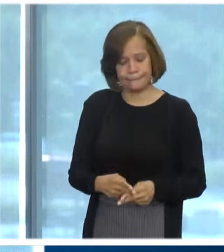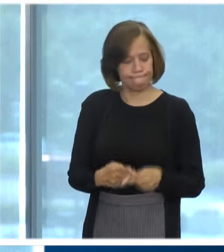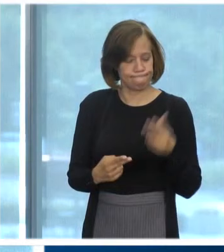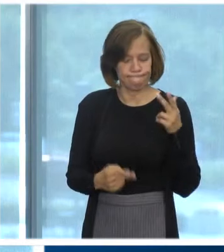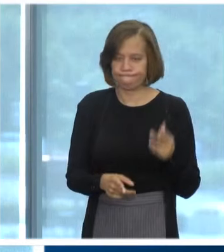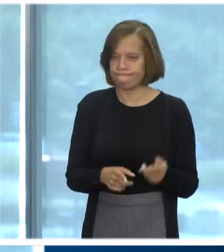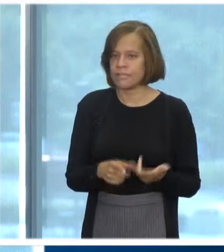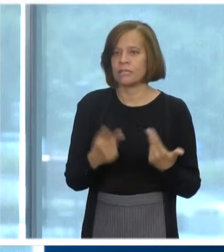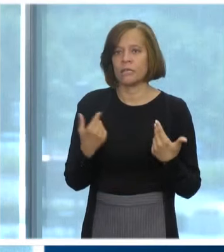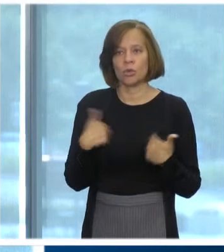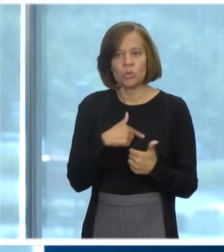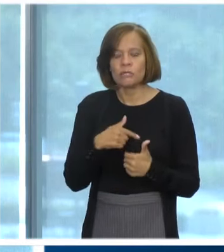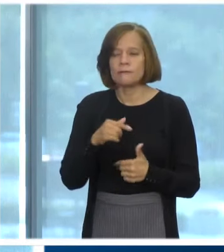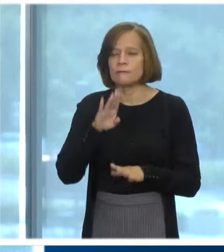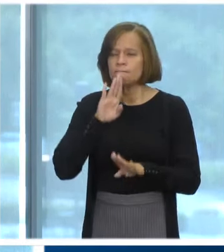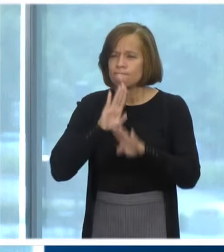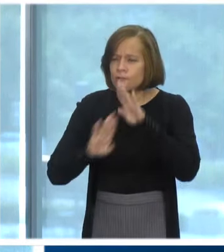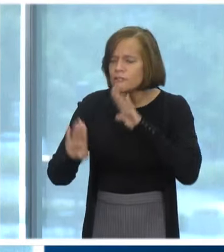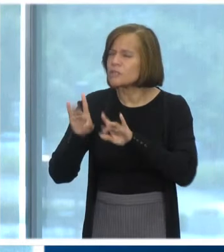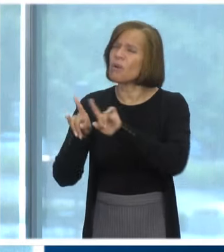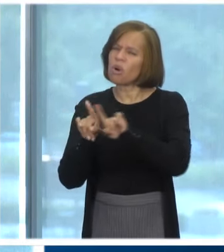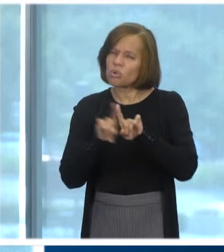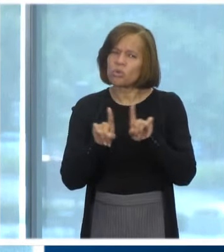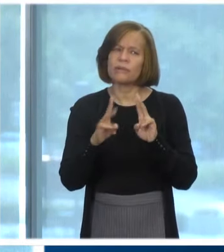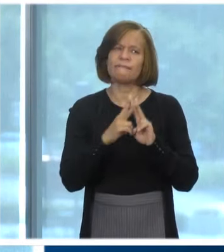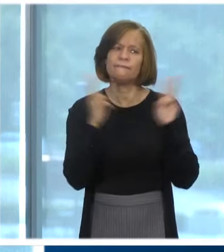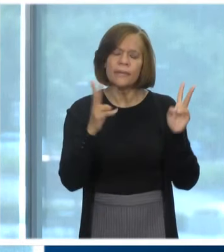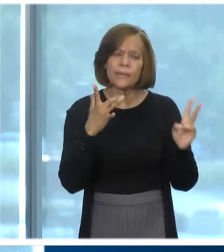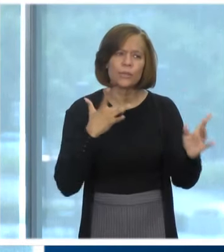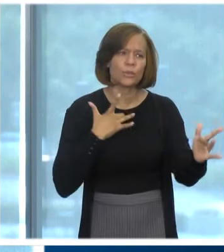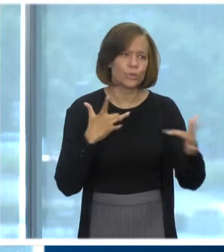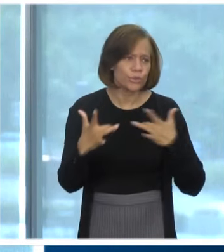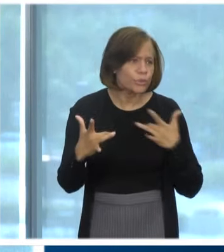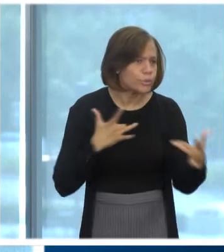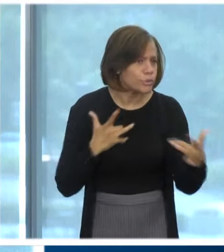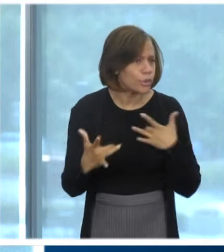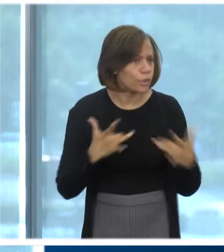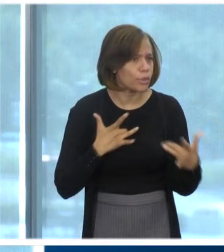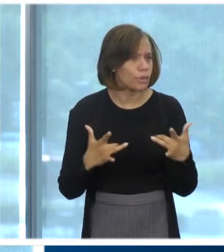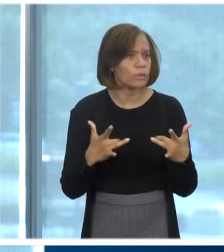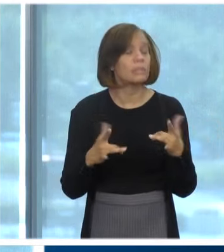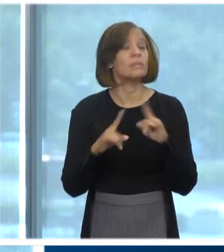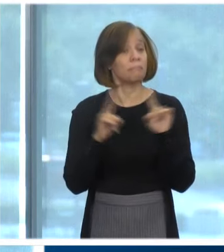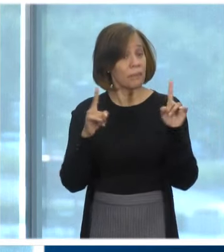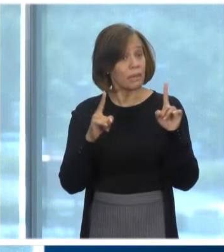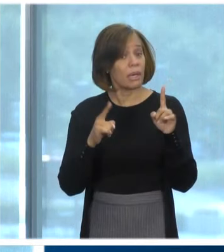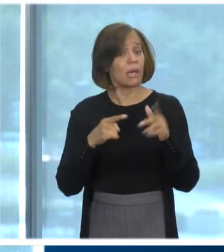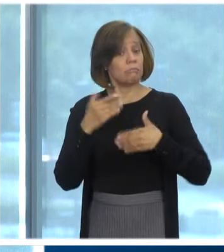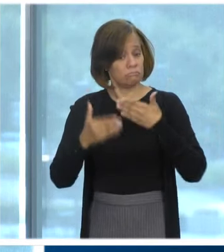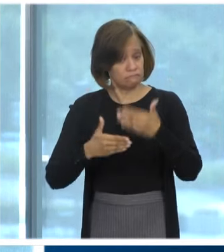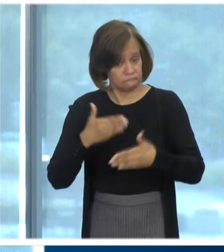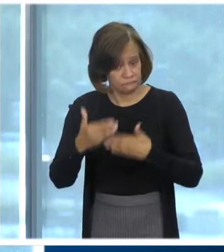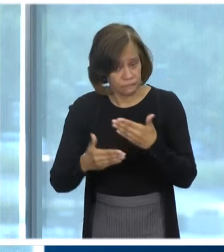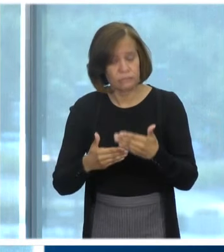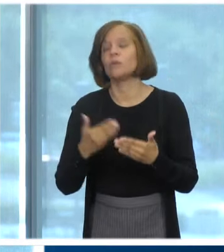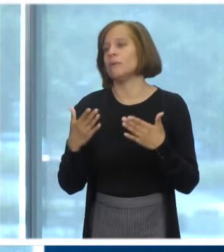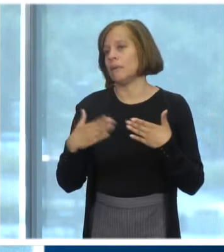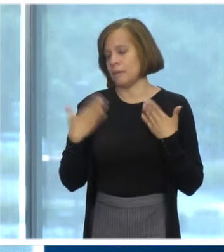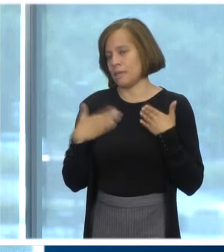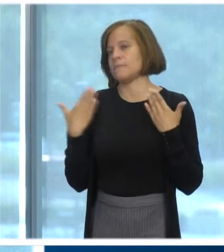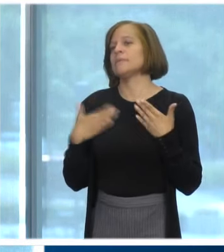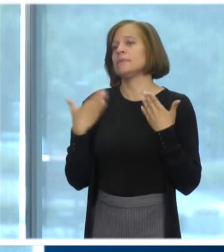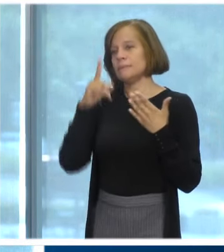both frustrating and concerning, and we were happy to see as we continued to engage in these investigations that the